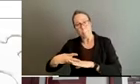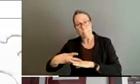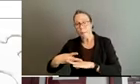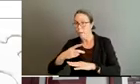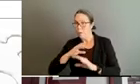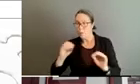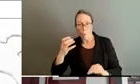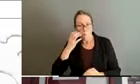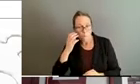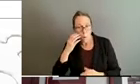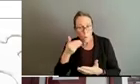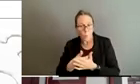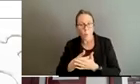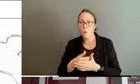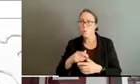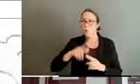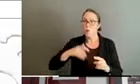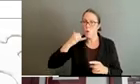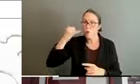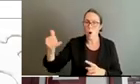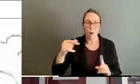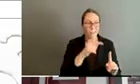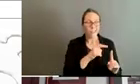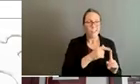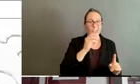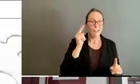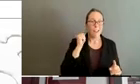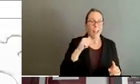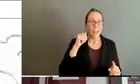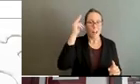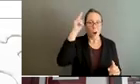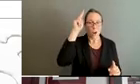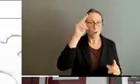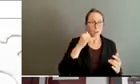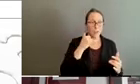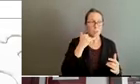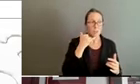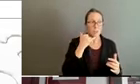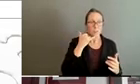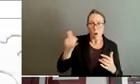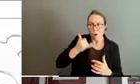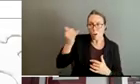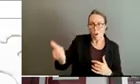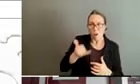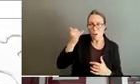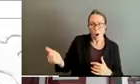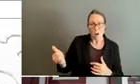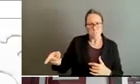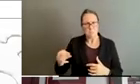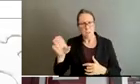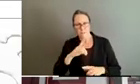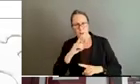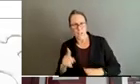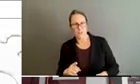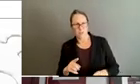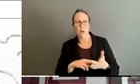couldn't make a phone call. And they kept trying to call her, and she couldn't reach her phone, so she couldn't answer. And they called a